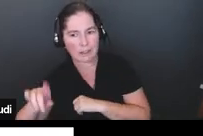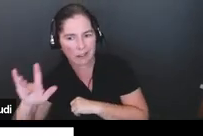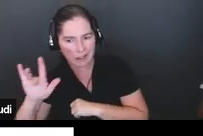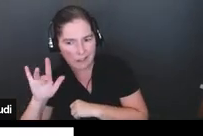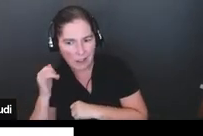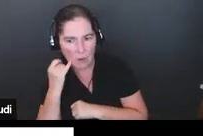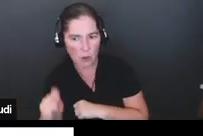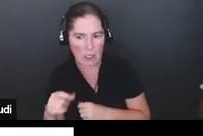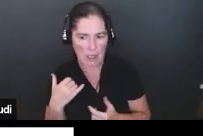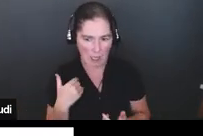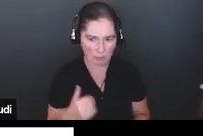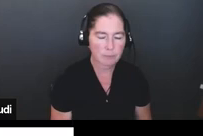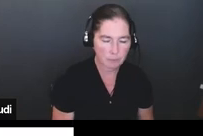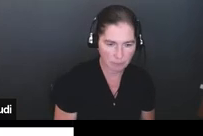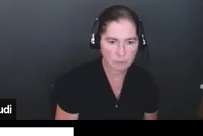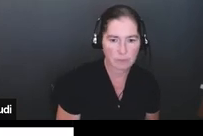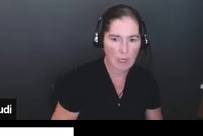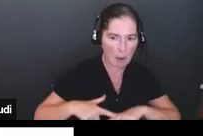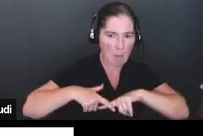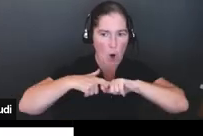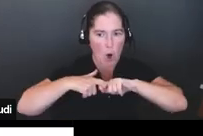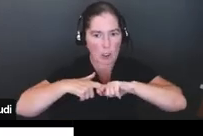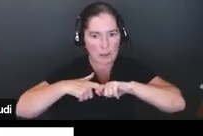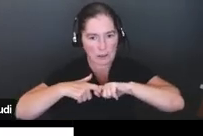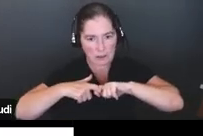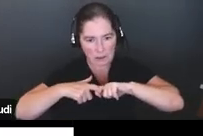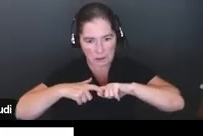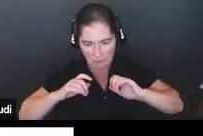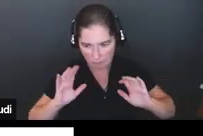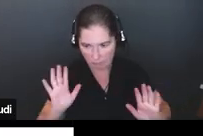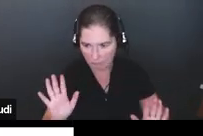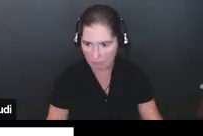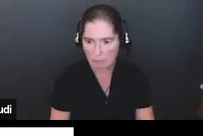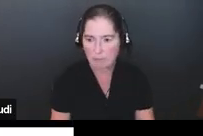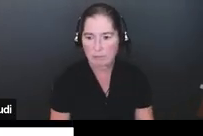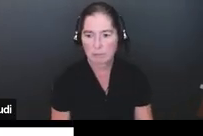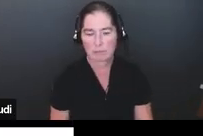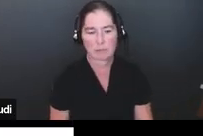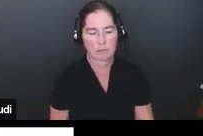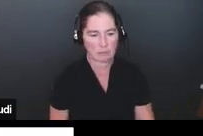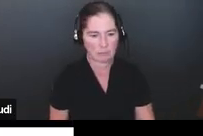need it. I'm just going to pause a second for that and looking at things.